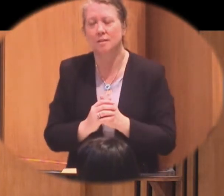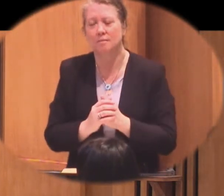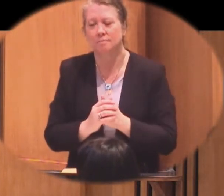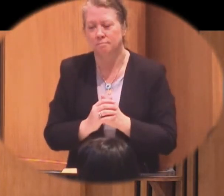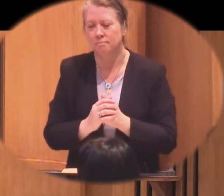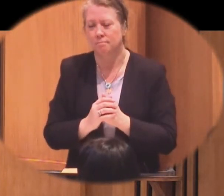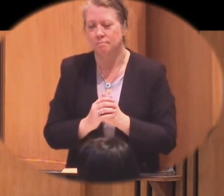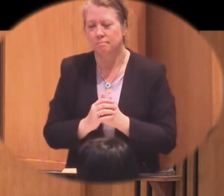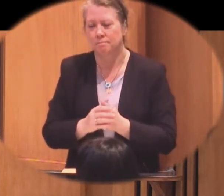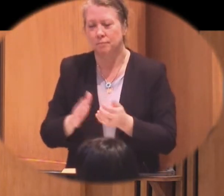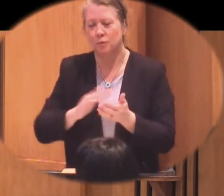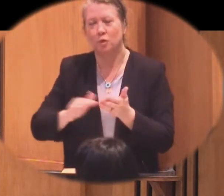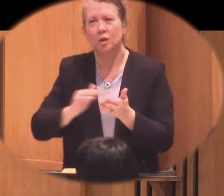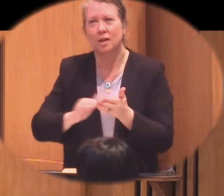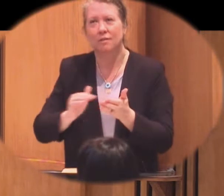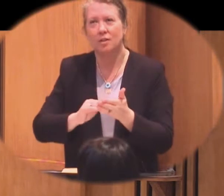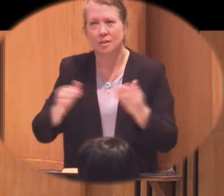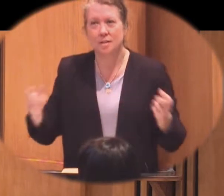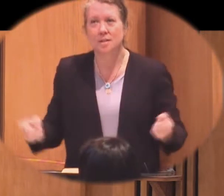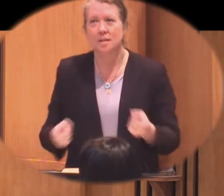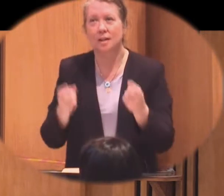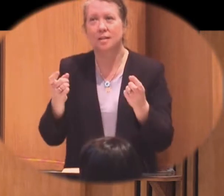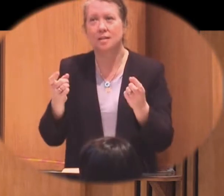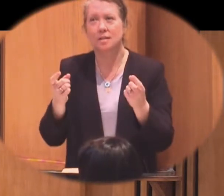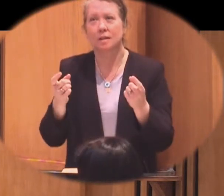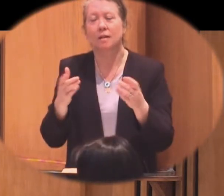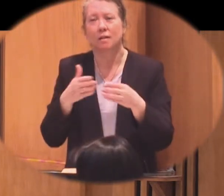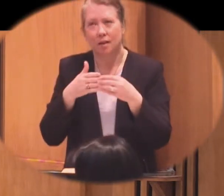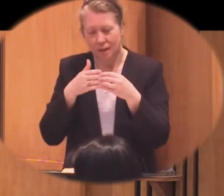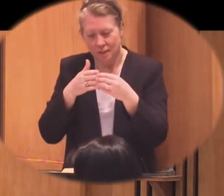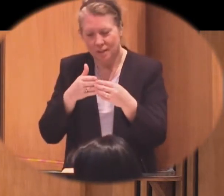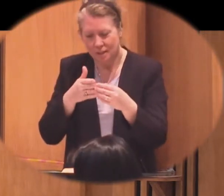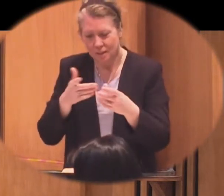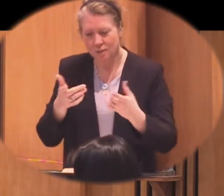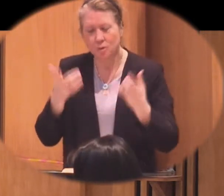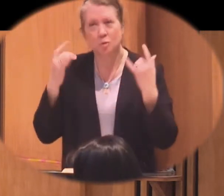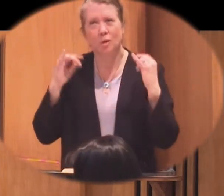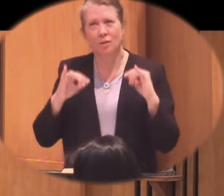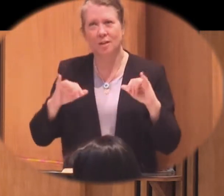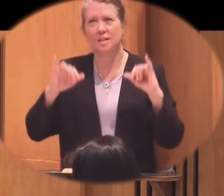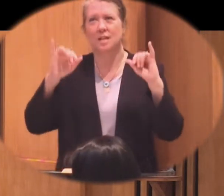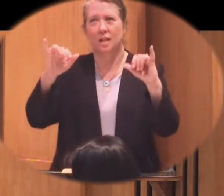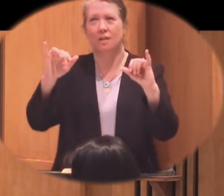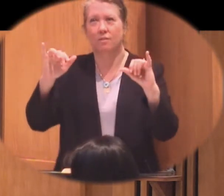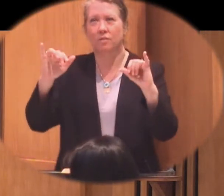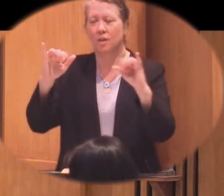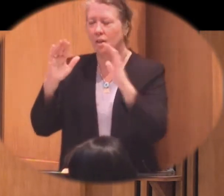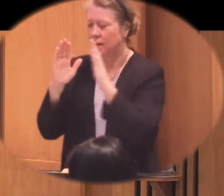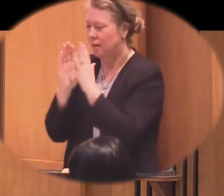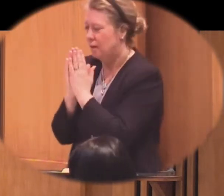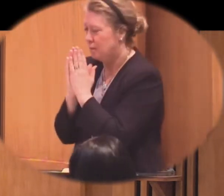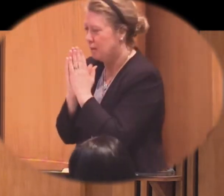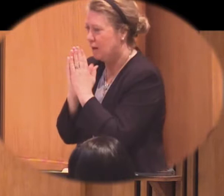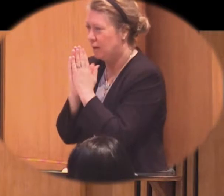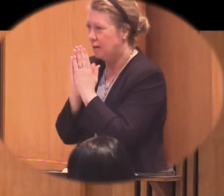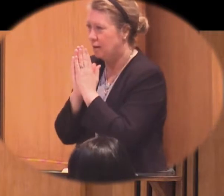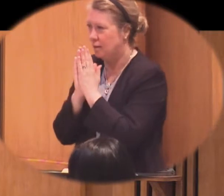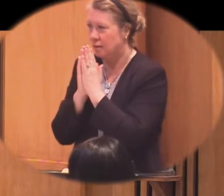us. Forgive us our sins and bring us to everlasting life.